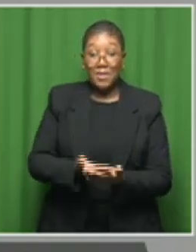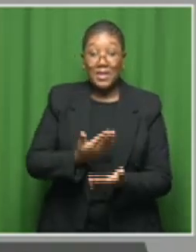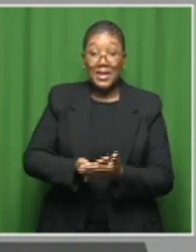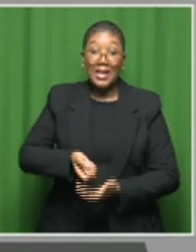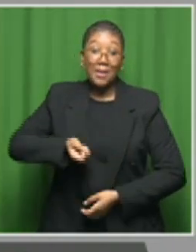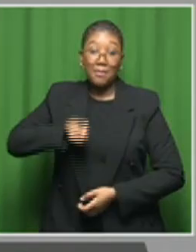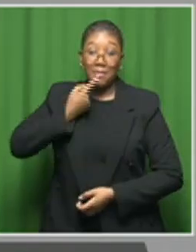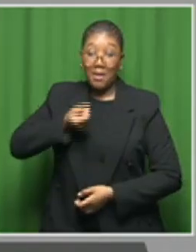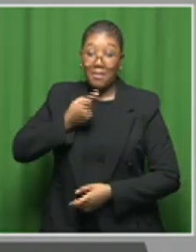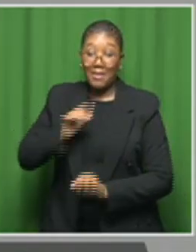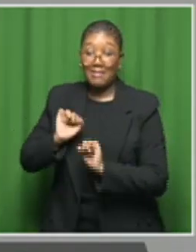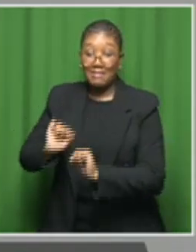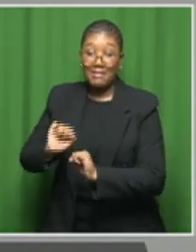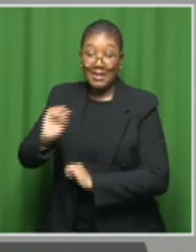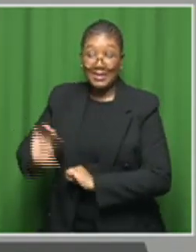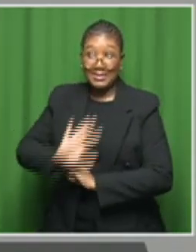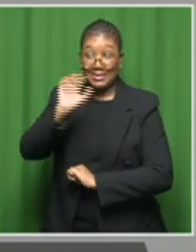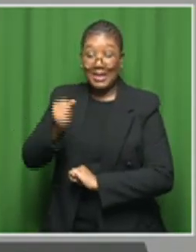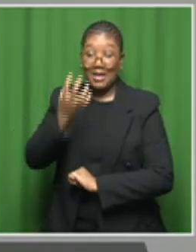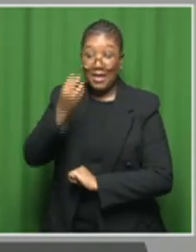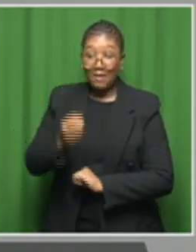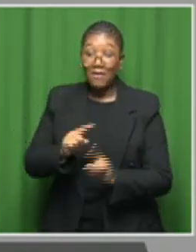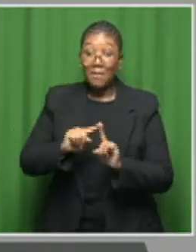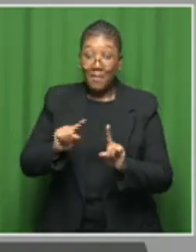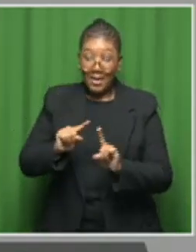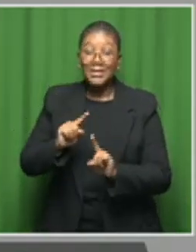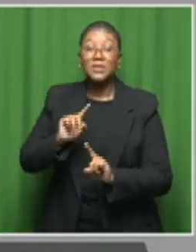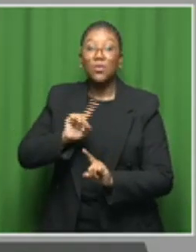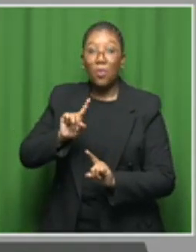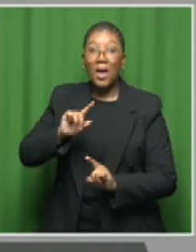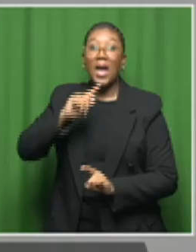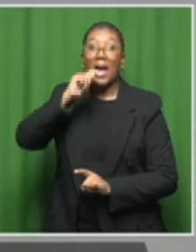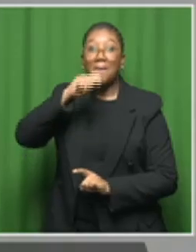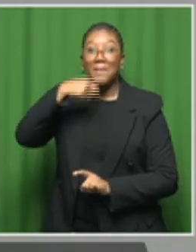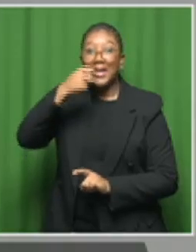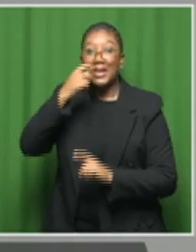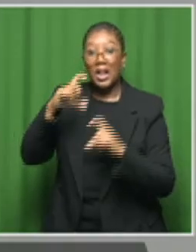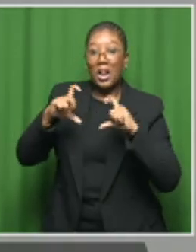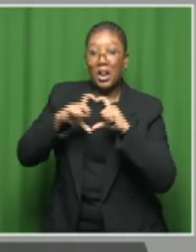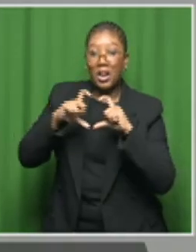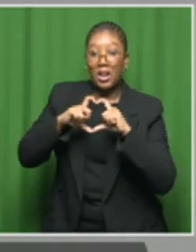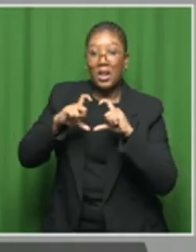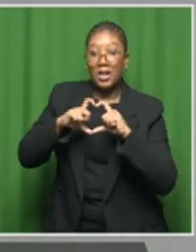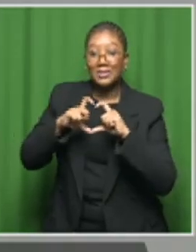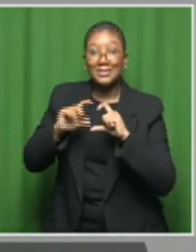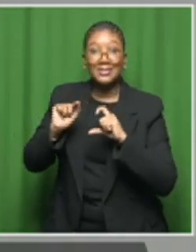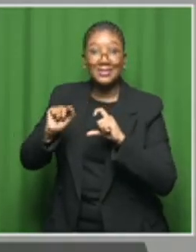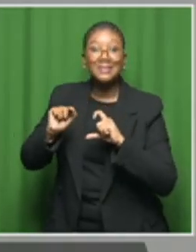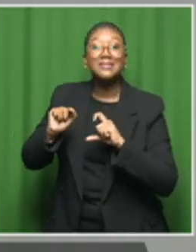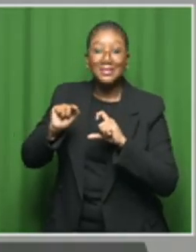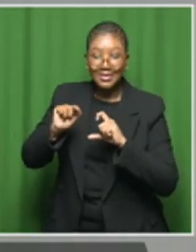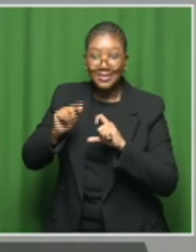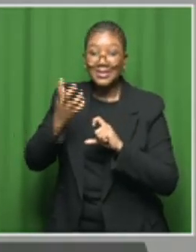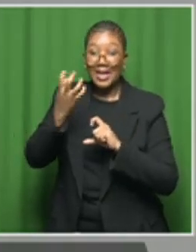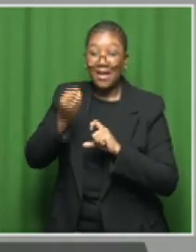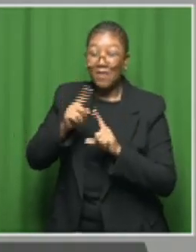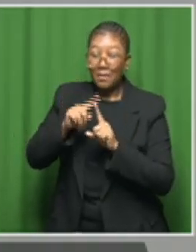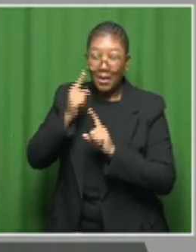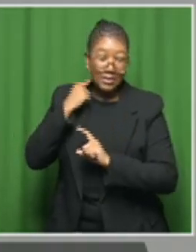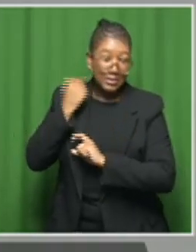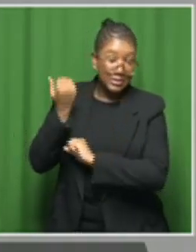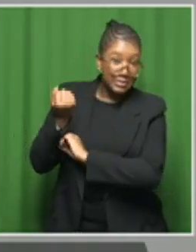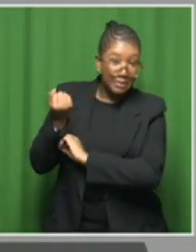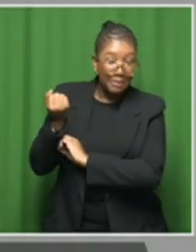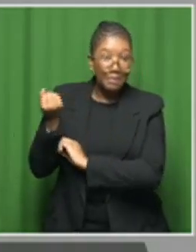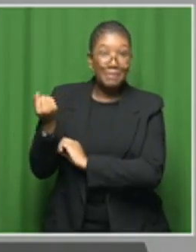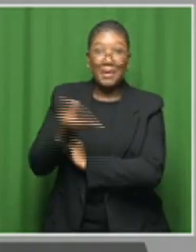state, but it is available if you have medical aid, which has less side effects, but it is very expensive. So even